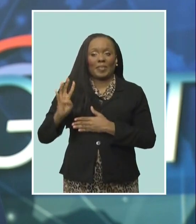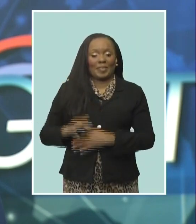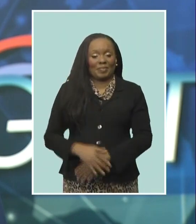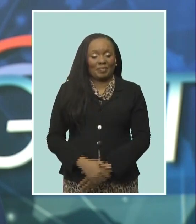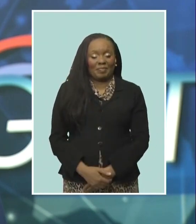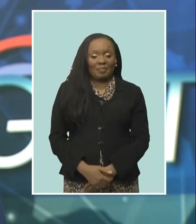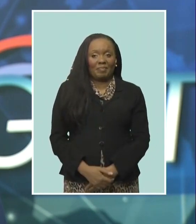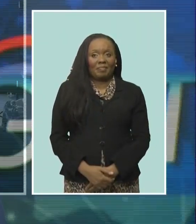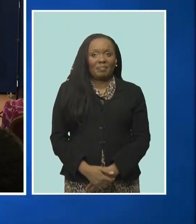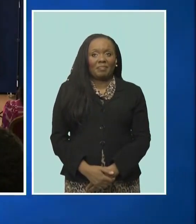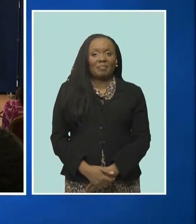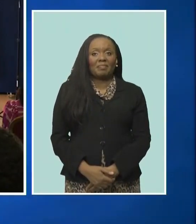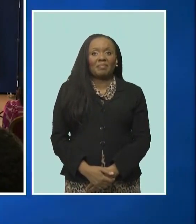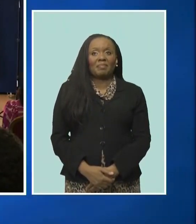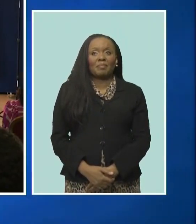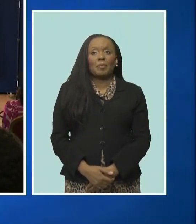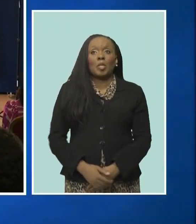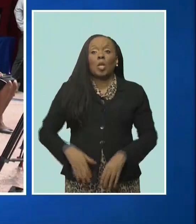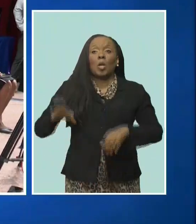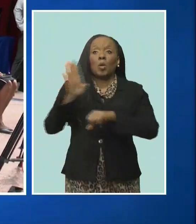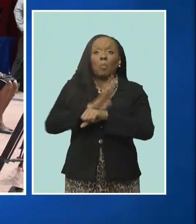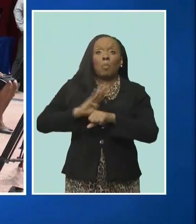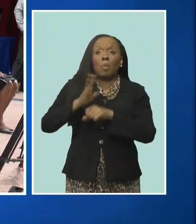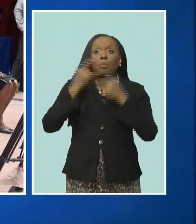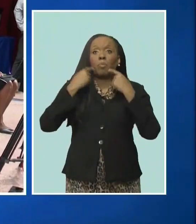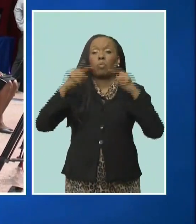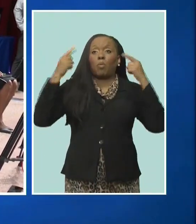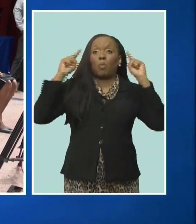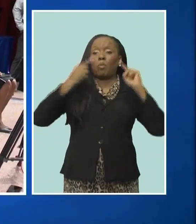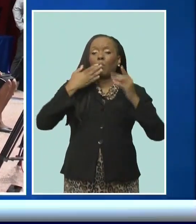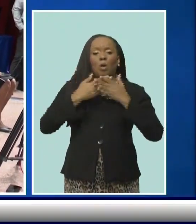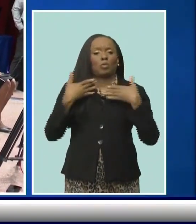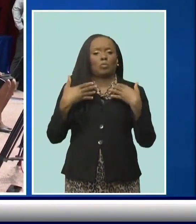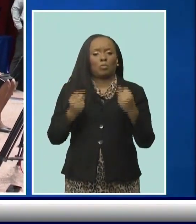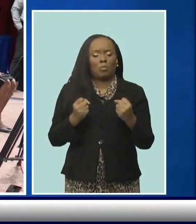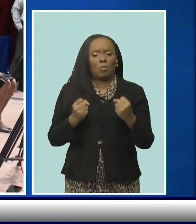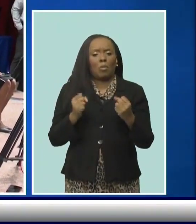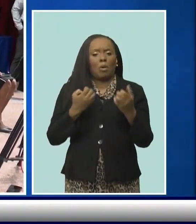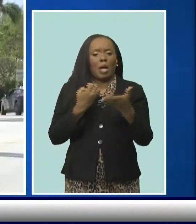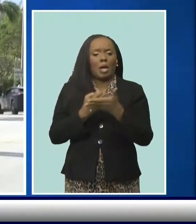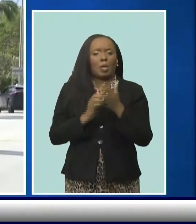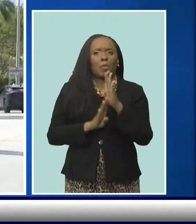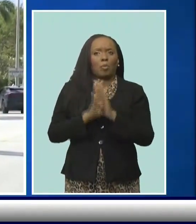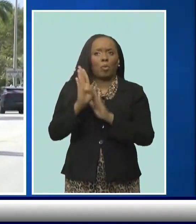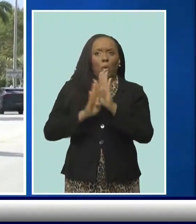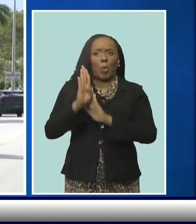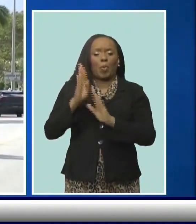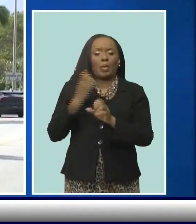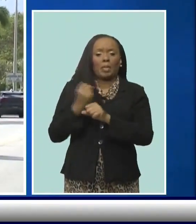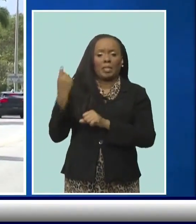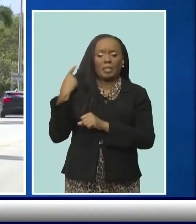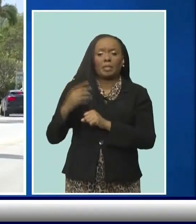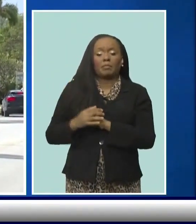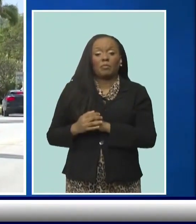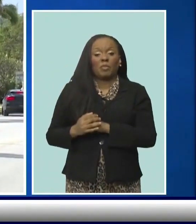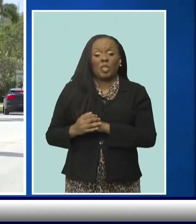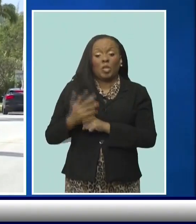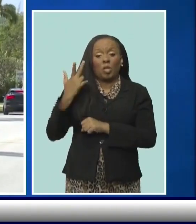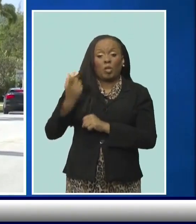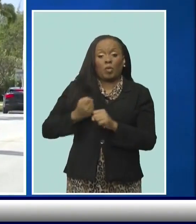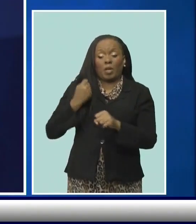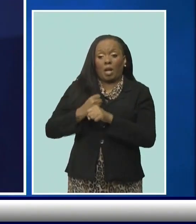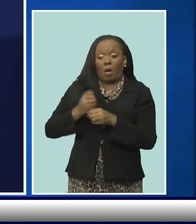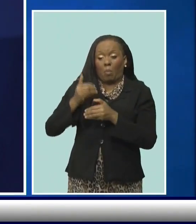report. Barbados achieved a robust economic growth in 2024, marking 3 consecutive years of